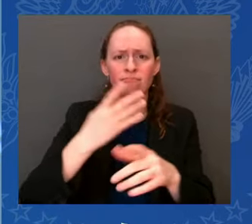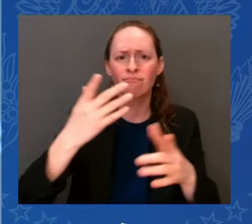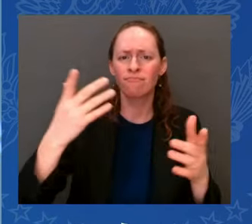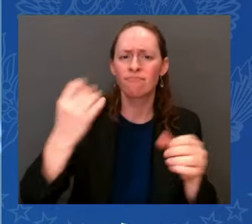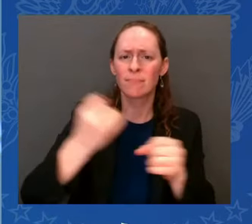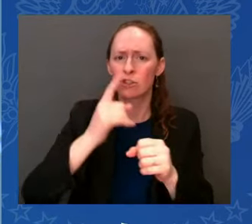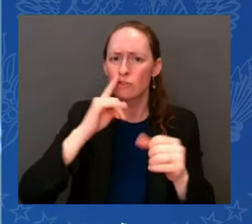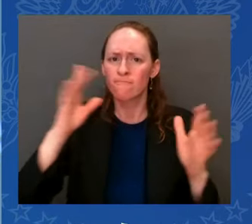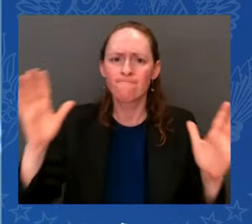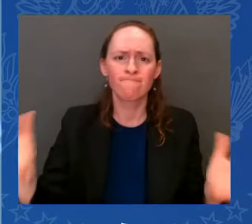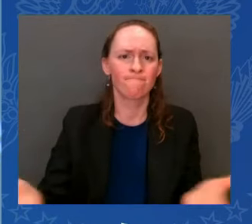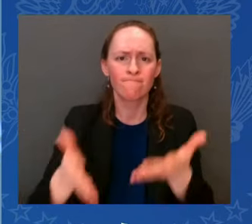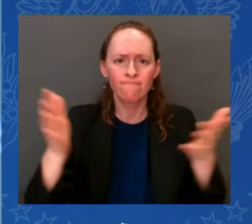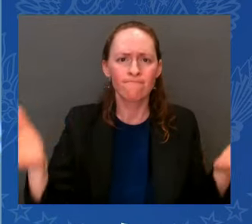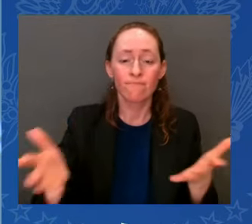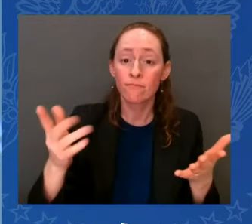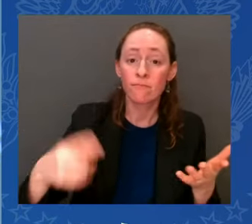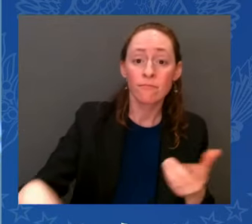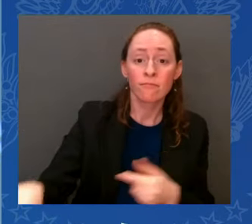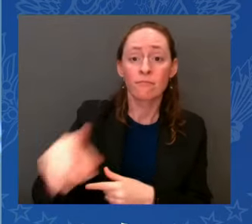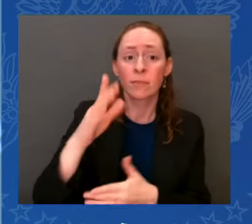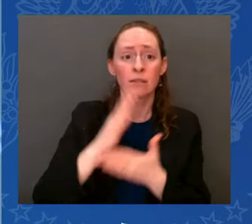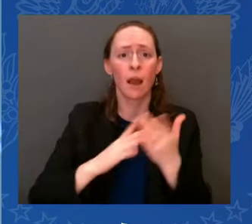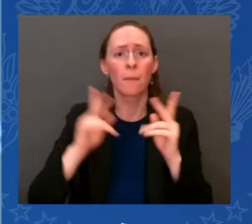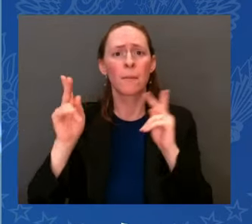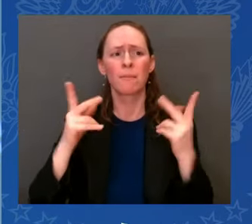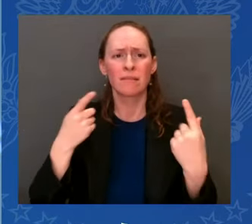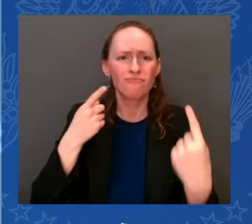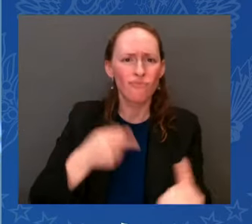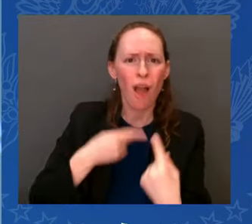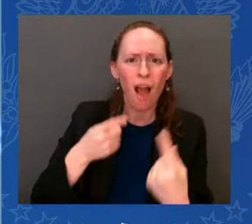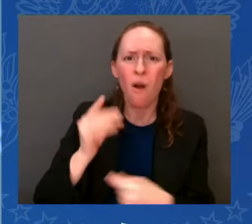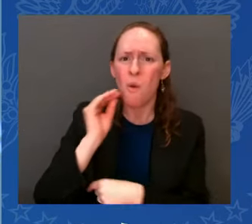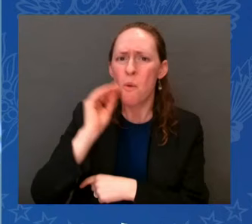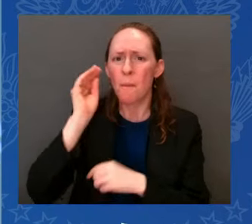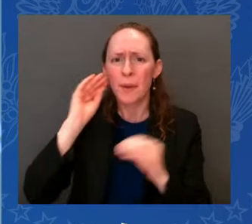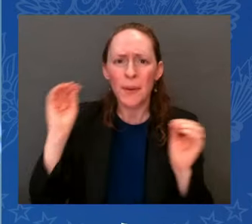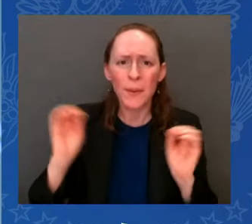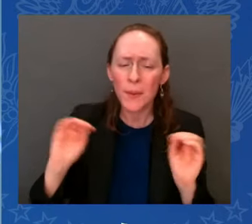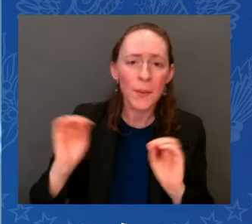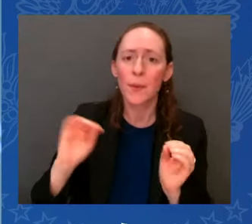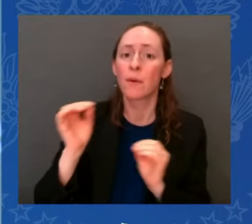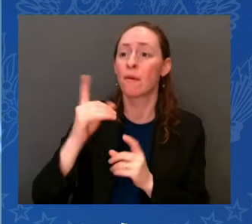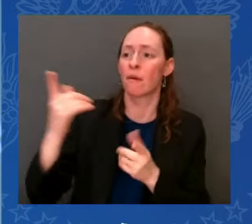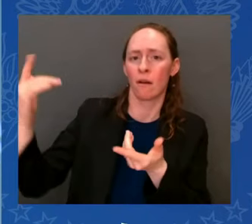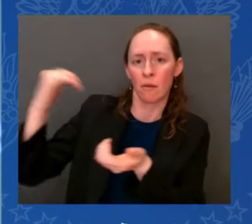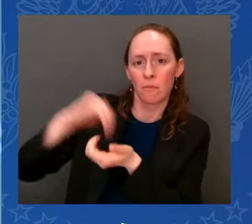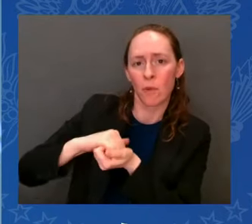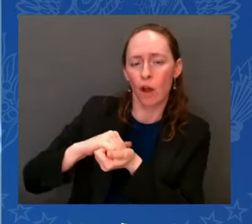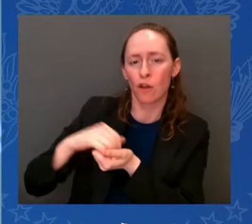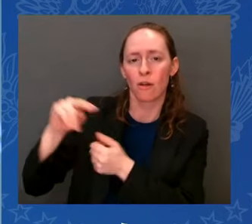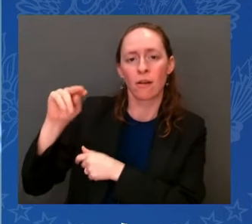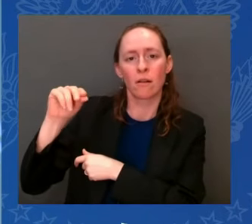housing stock, partnering with nonprofits to get the root of the problem.